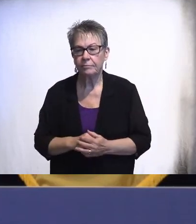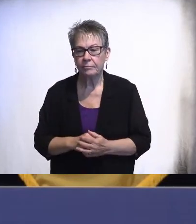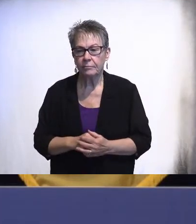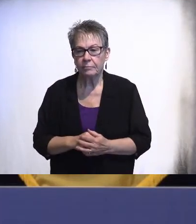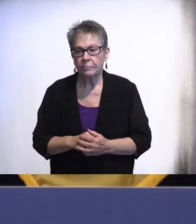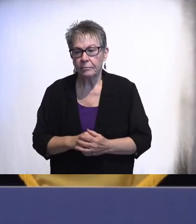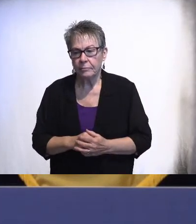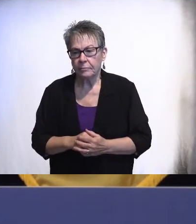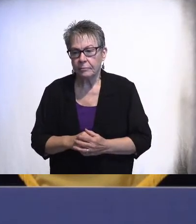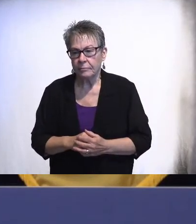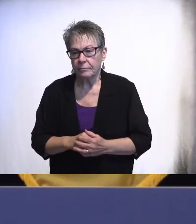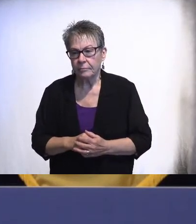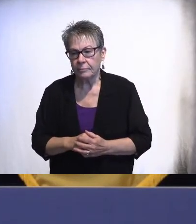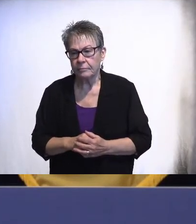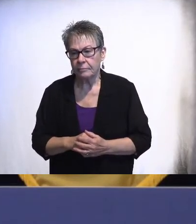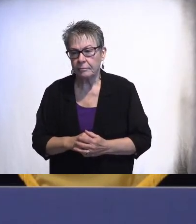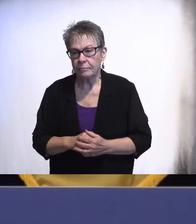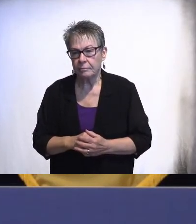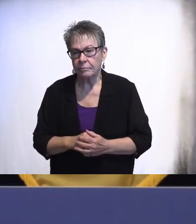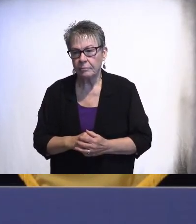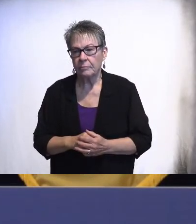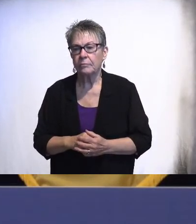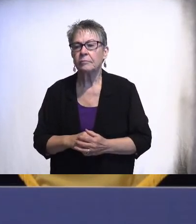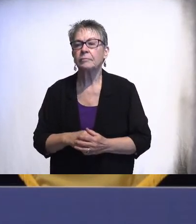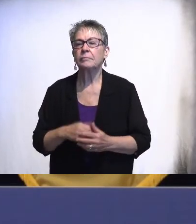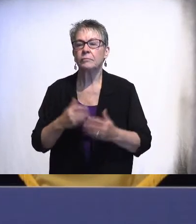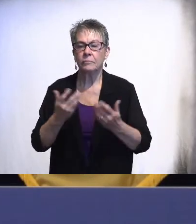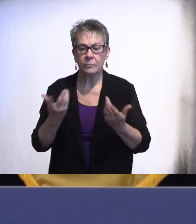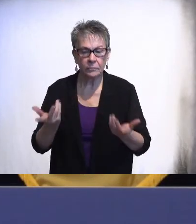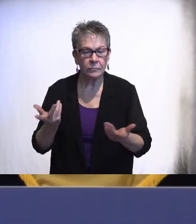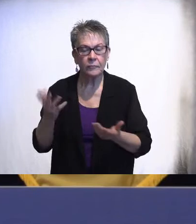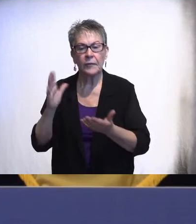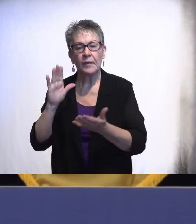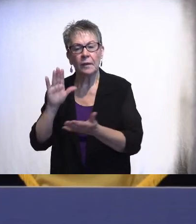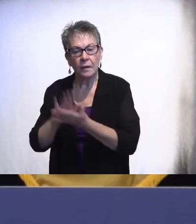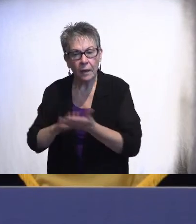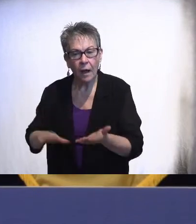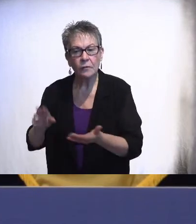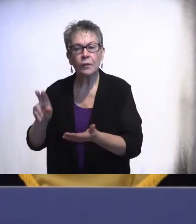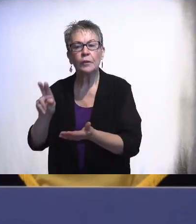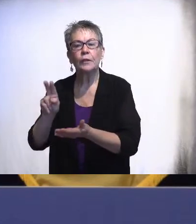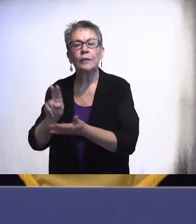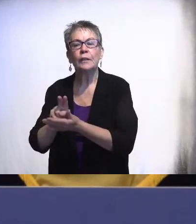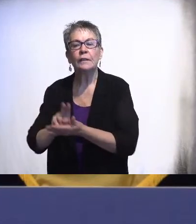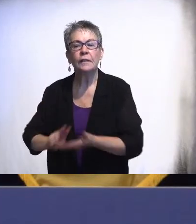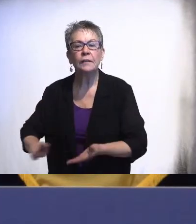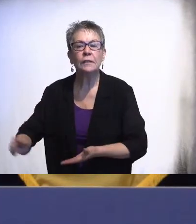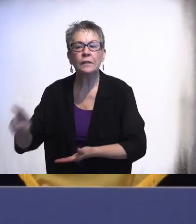more vaccinated reality because they're older populations and they've not been more recently